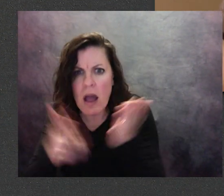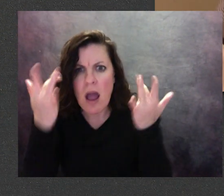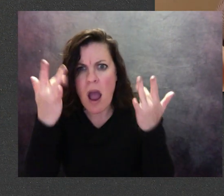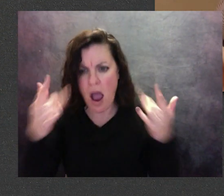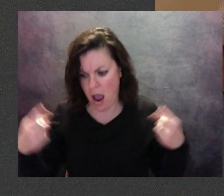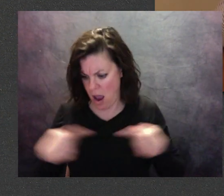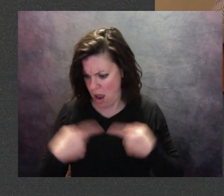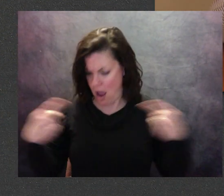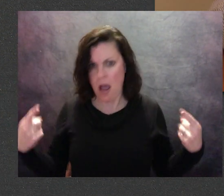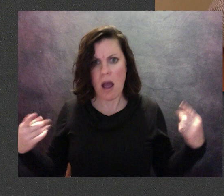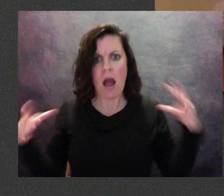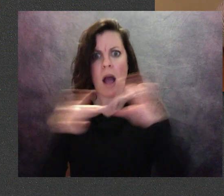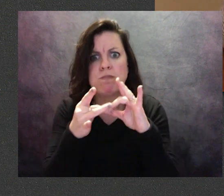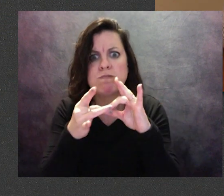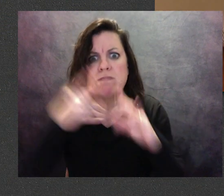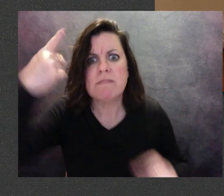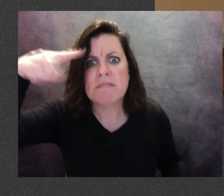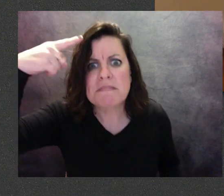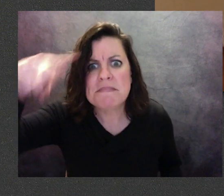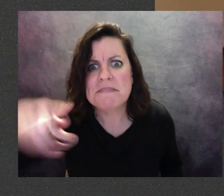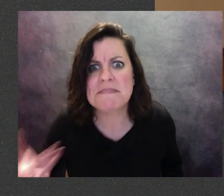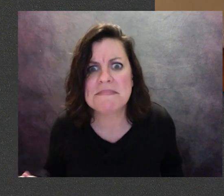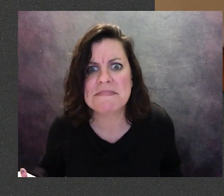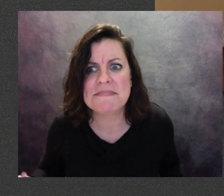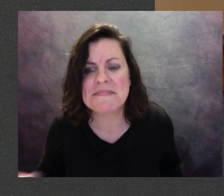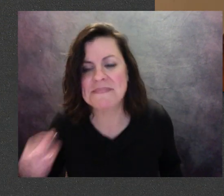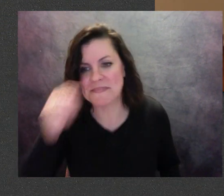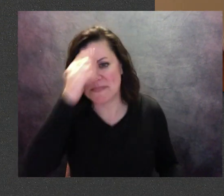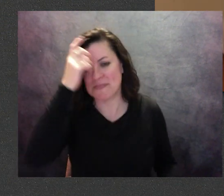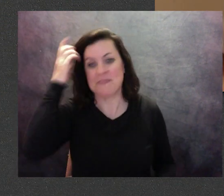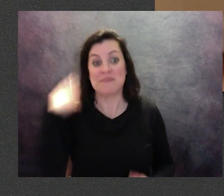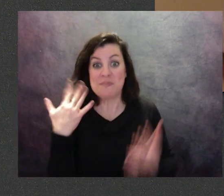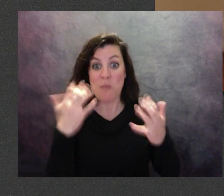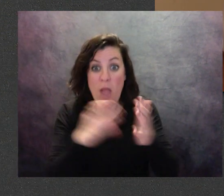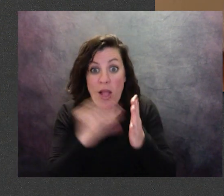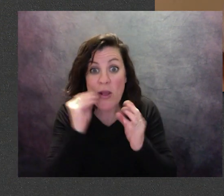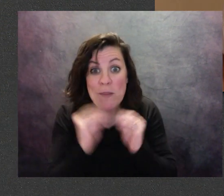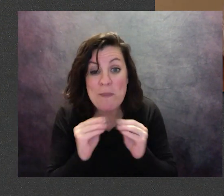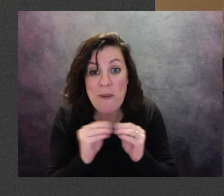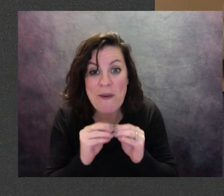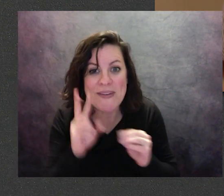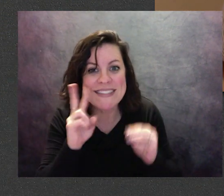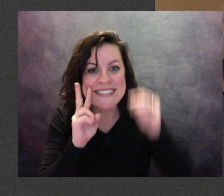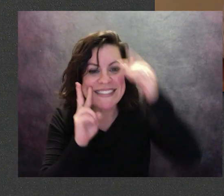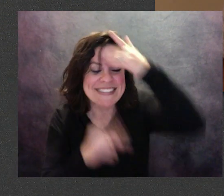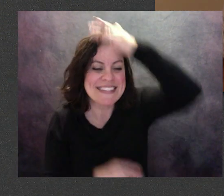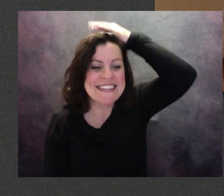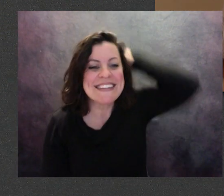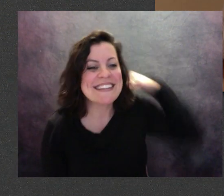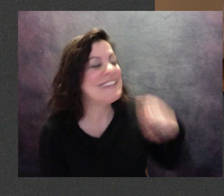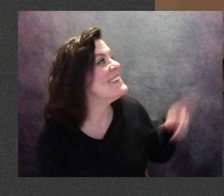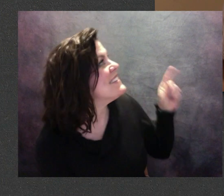why opposites attract. Let's find out more. Here we go.